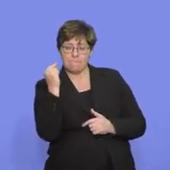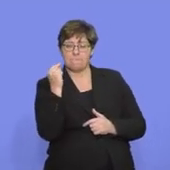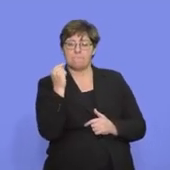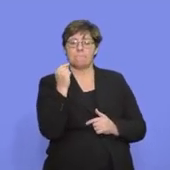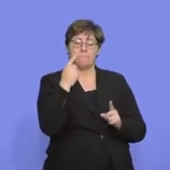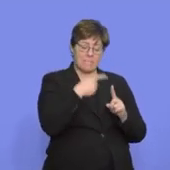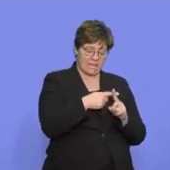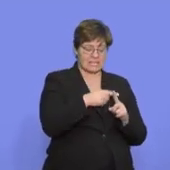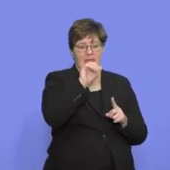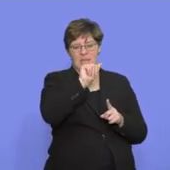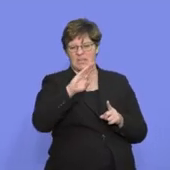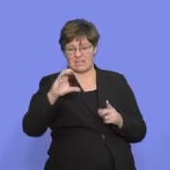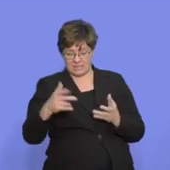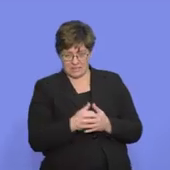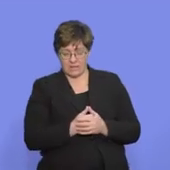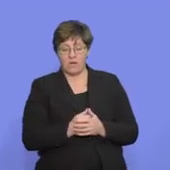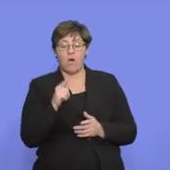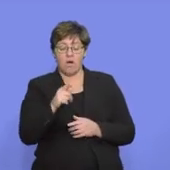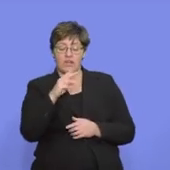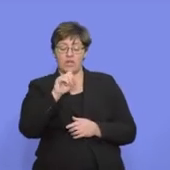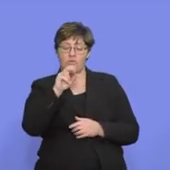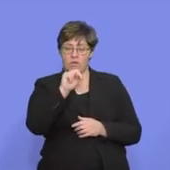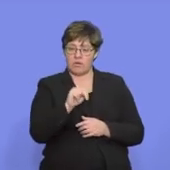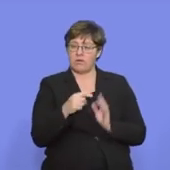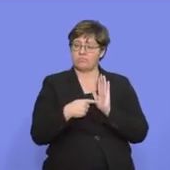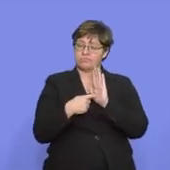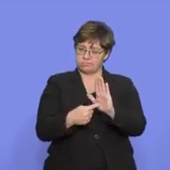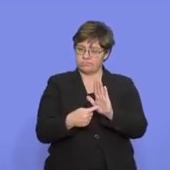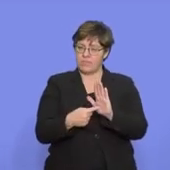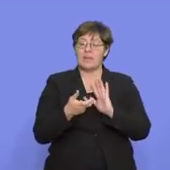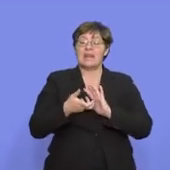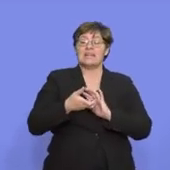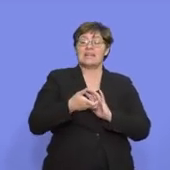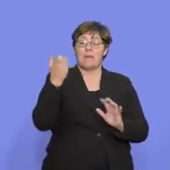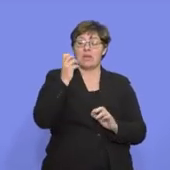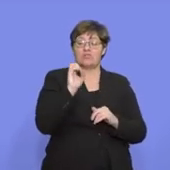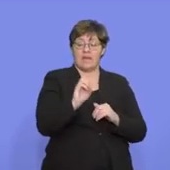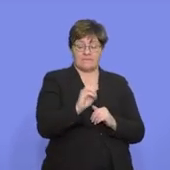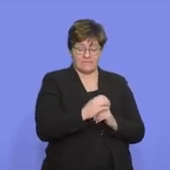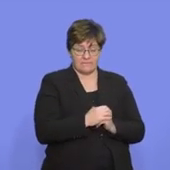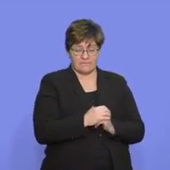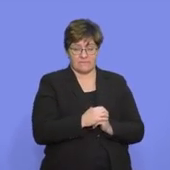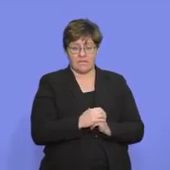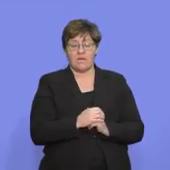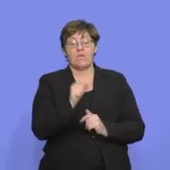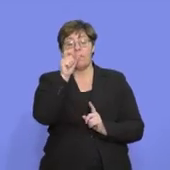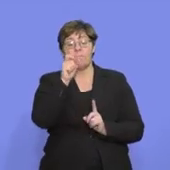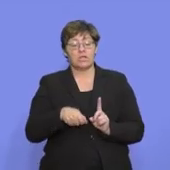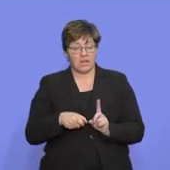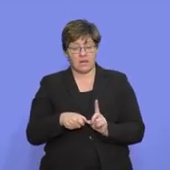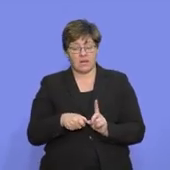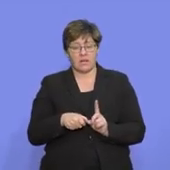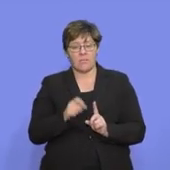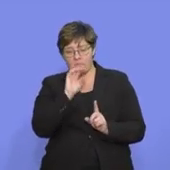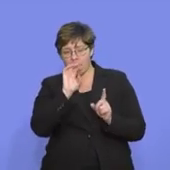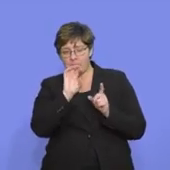here. Of the neuron in a diagram that is probably damaged, right? If a person is able to detect the